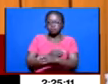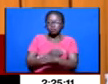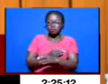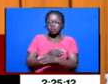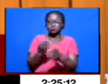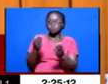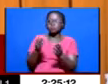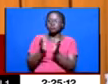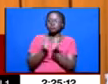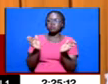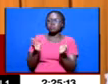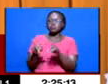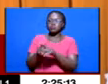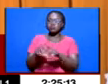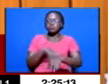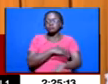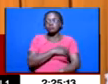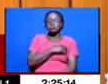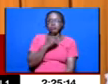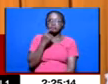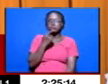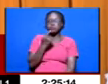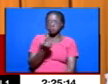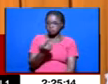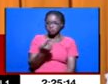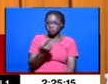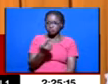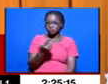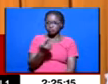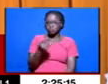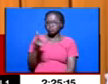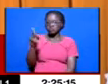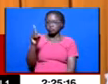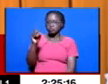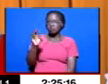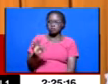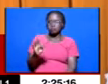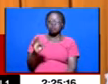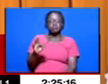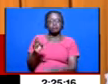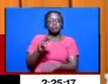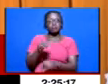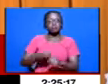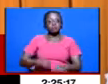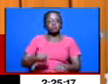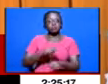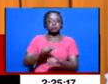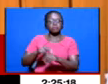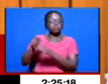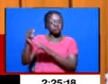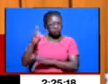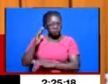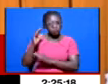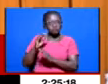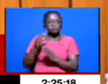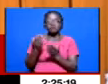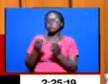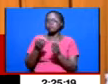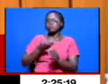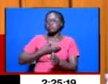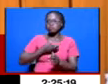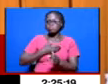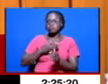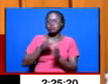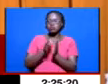Commander-in-Chief of the Defense Kenya Forces. He chairs the National Security Council pursuant to Article 240, which exercises